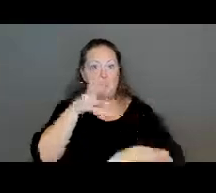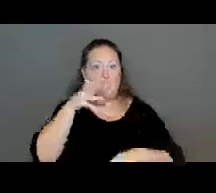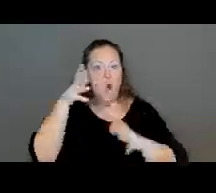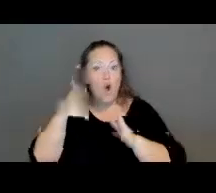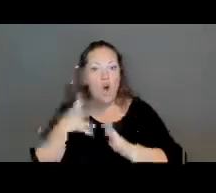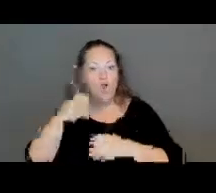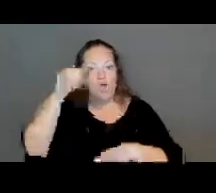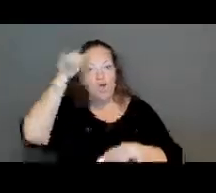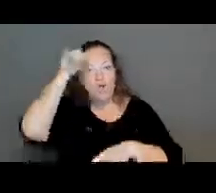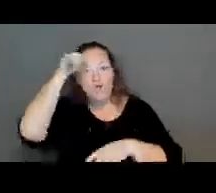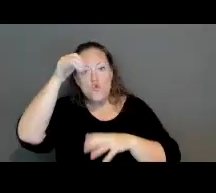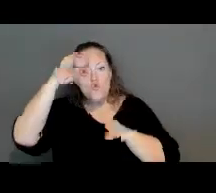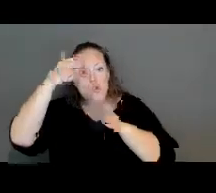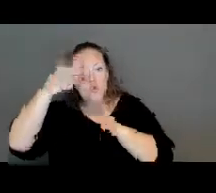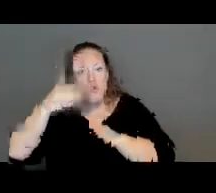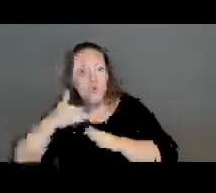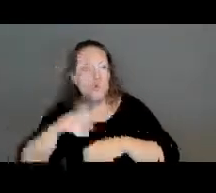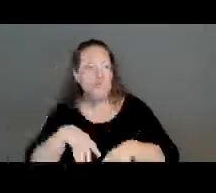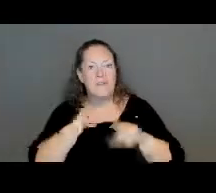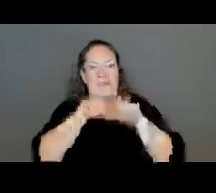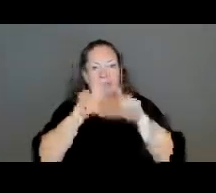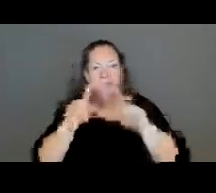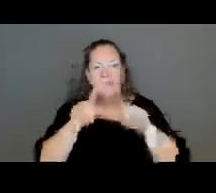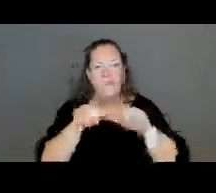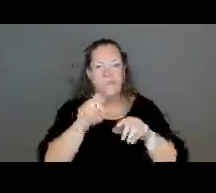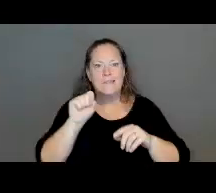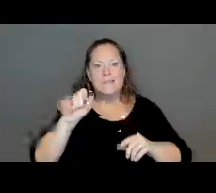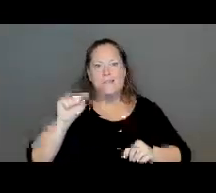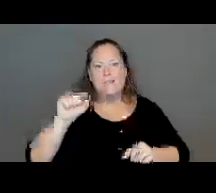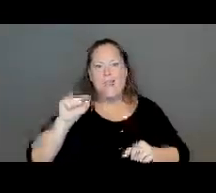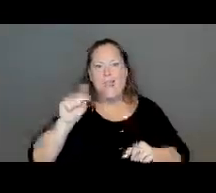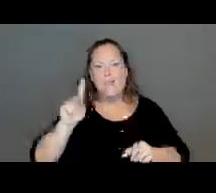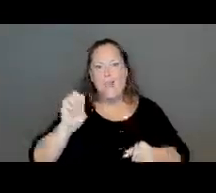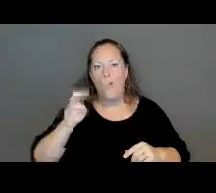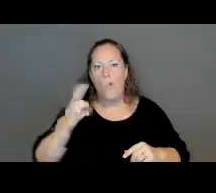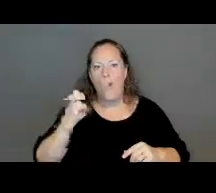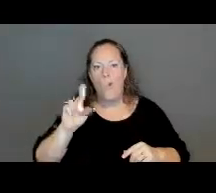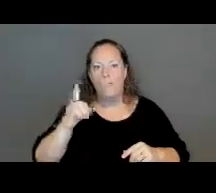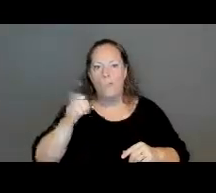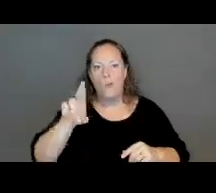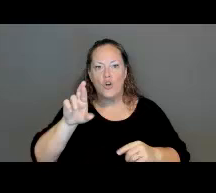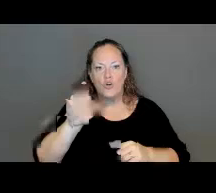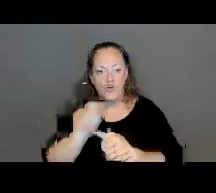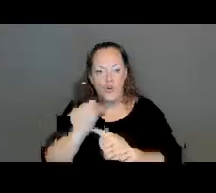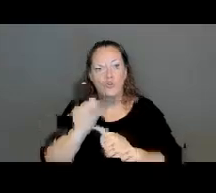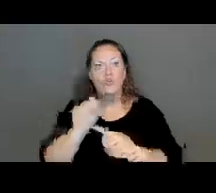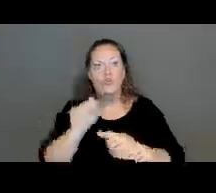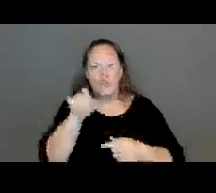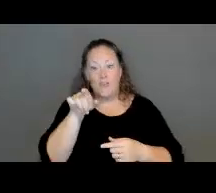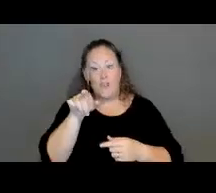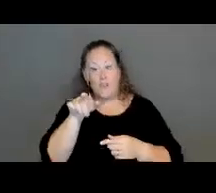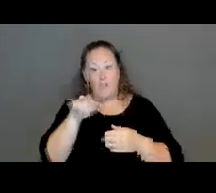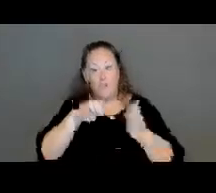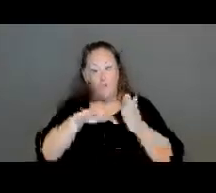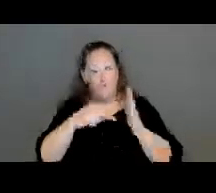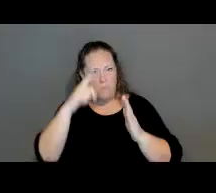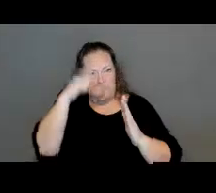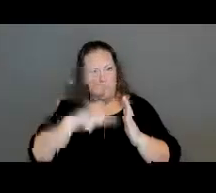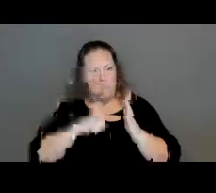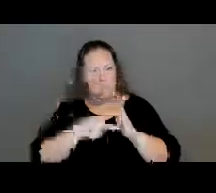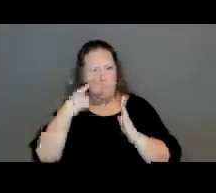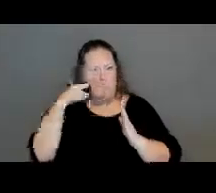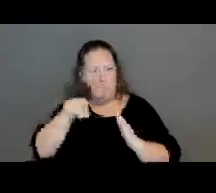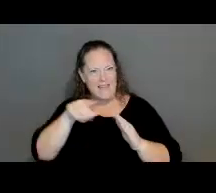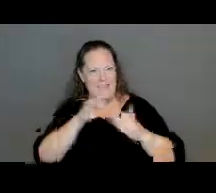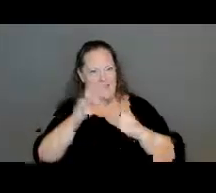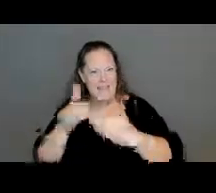extension agents, and other stakeholders. And the purpose of this adaptation guide was